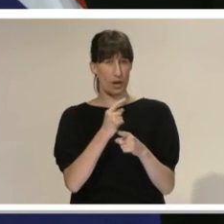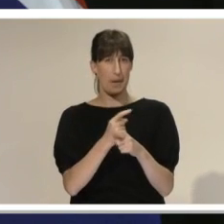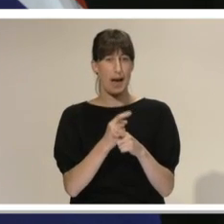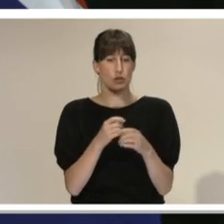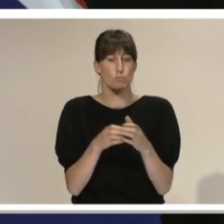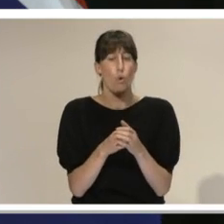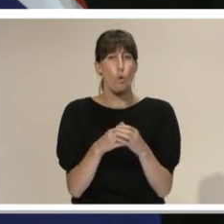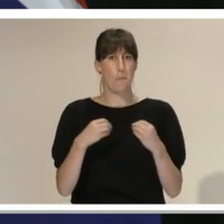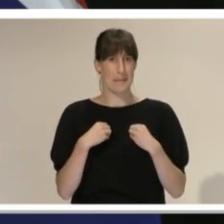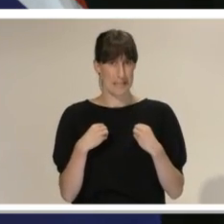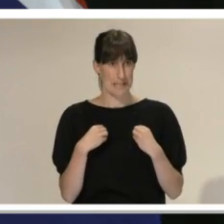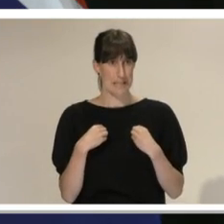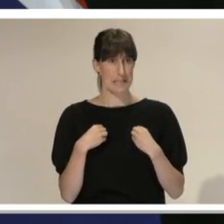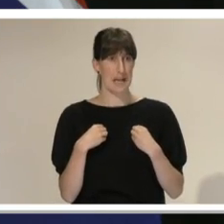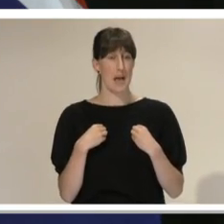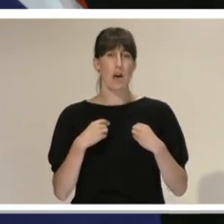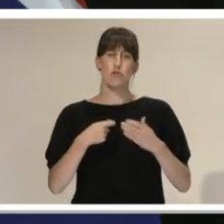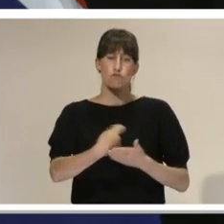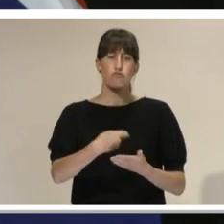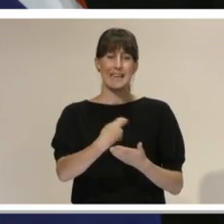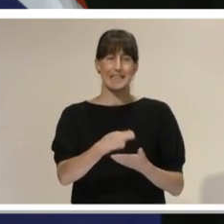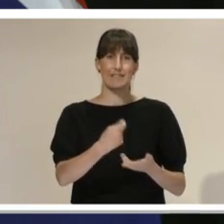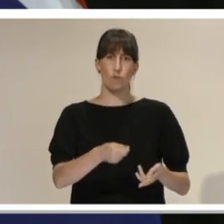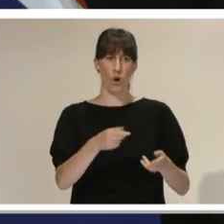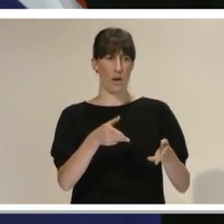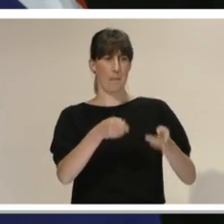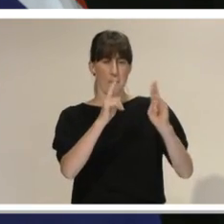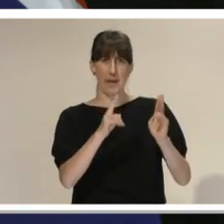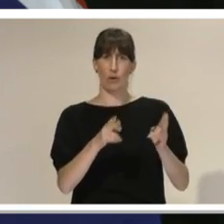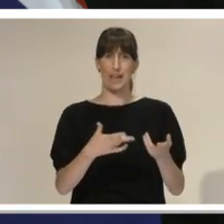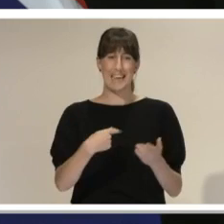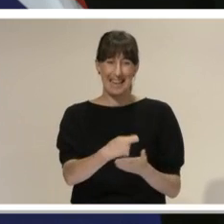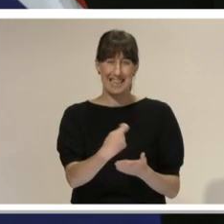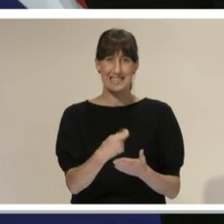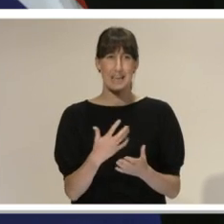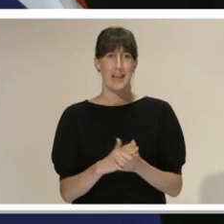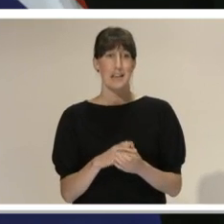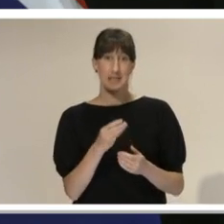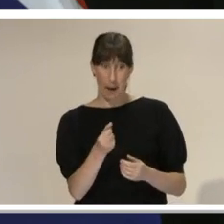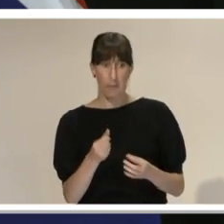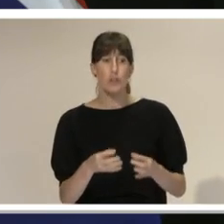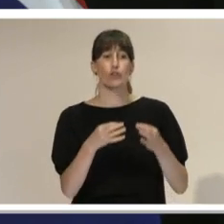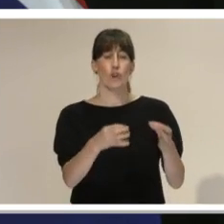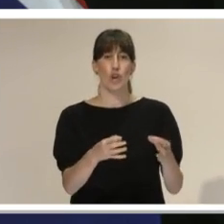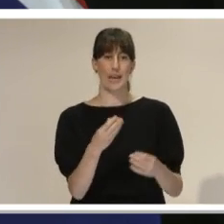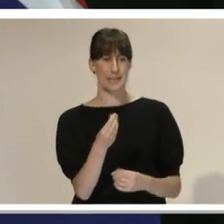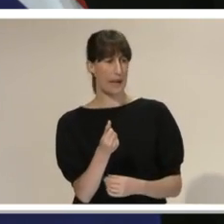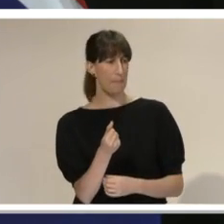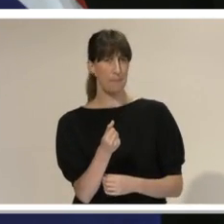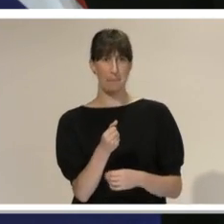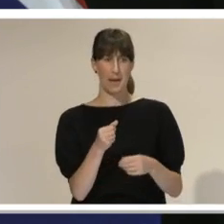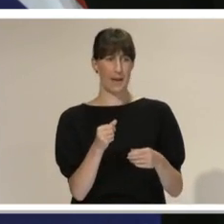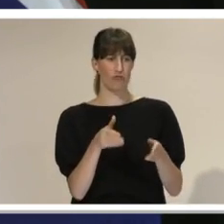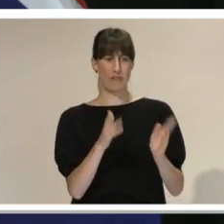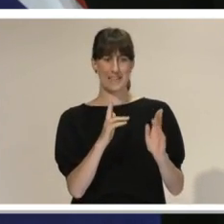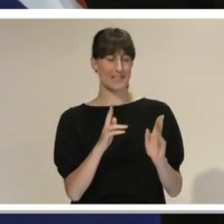Some are not doing anything to help, some who are deferring are still expecting full payment in coming weeks. What more, if anything, can actually be done to help them?